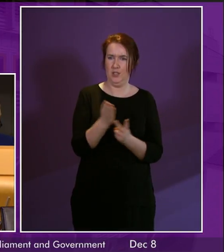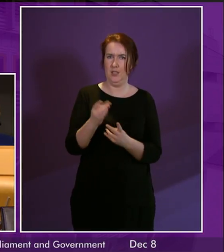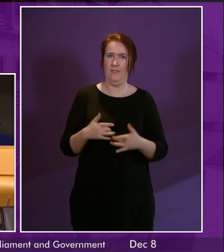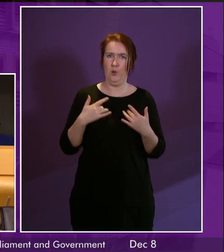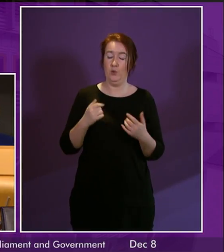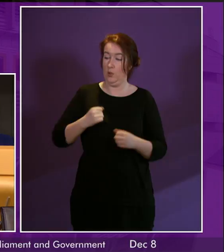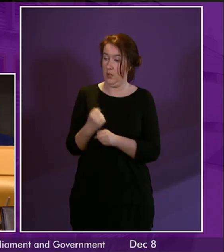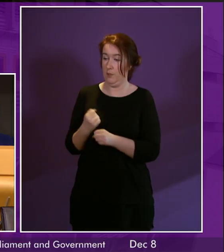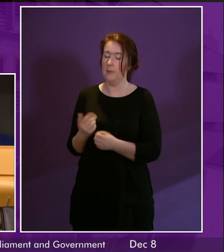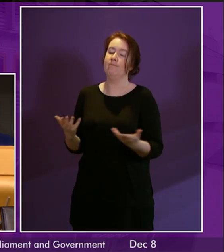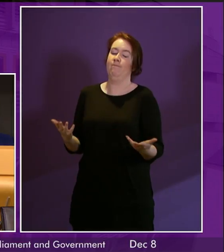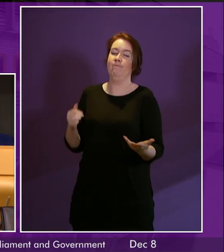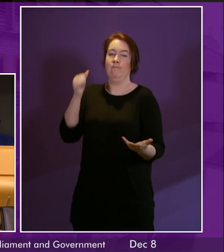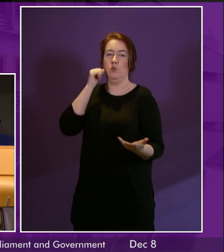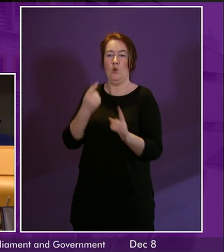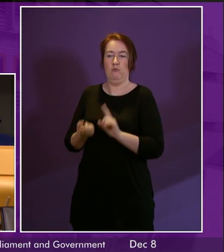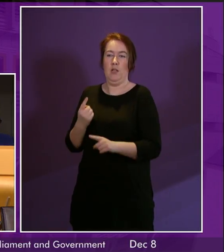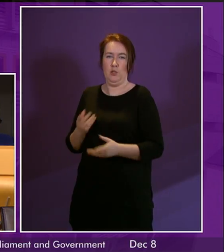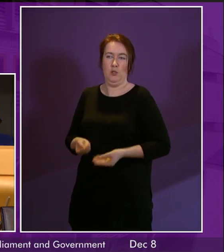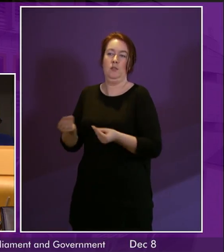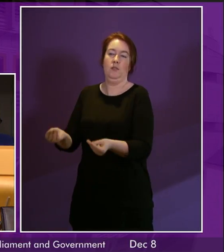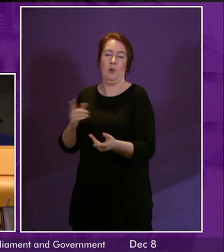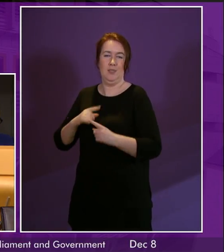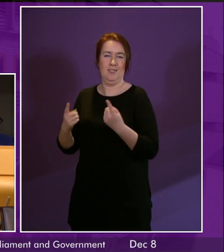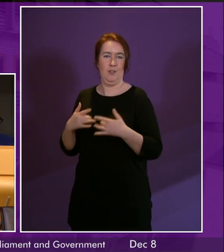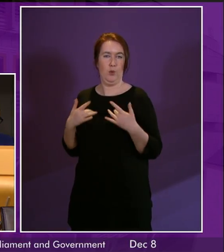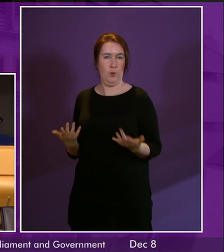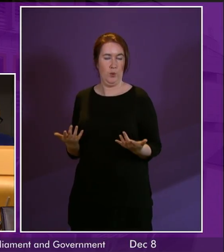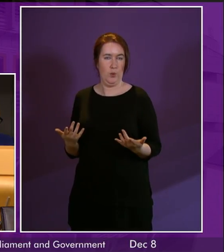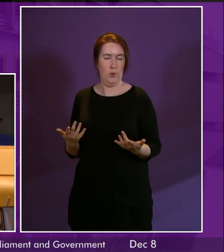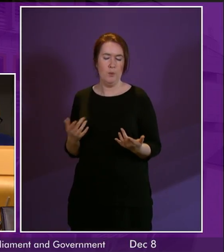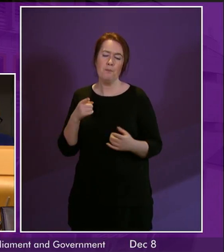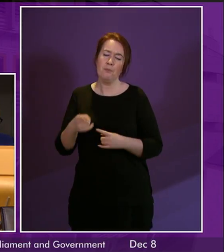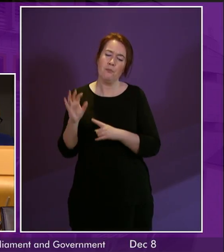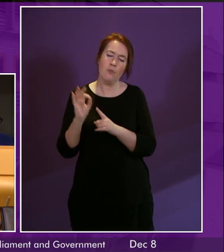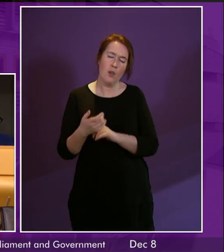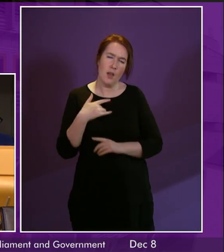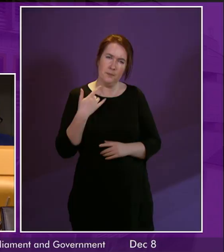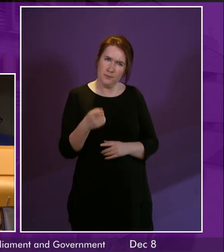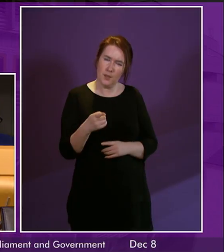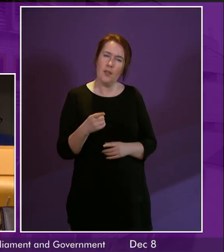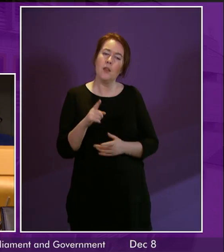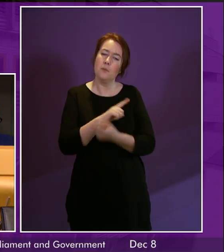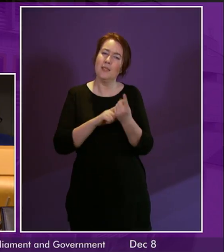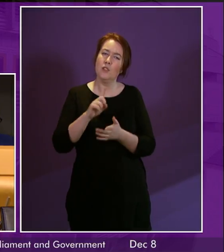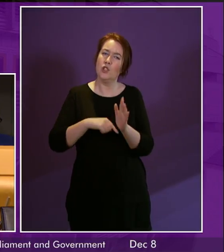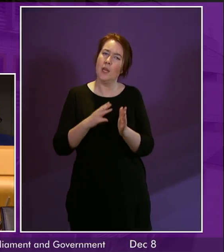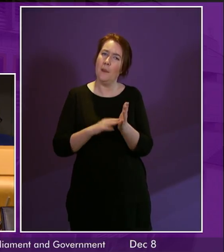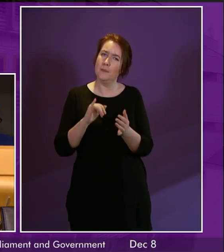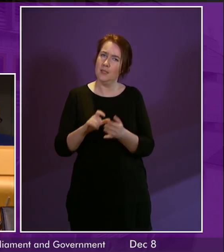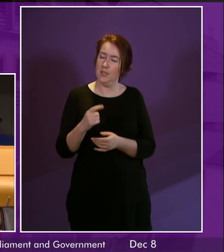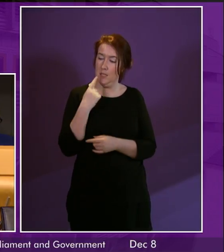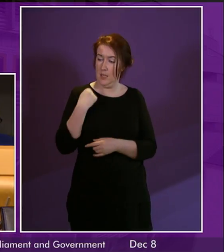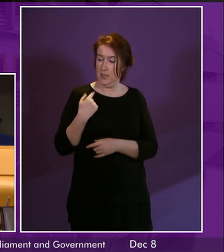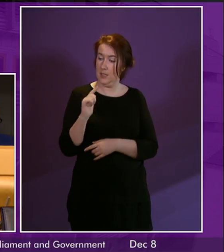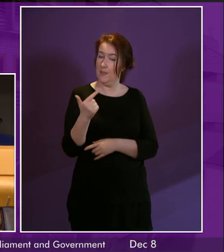government certainly knew what reaction in that case it would be getting. On that point, I was interested that for the meeting of the GMC yesterday, the 7th of